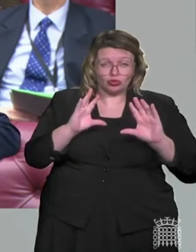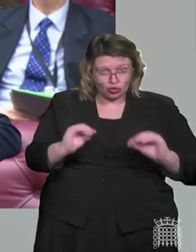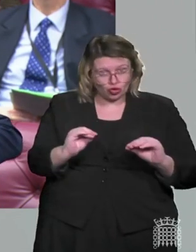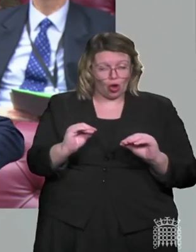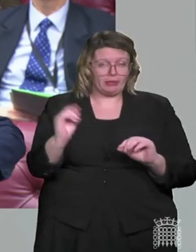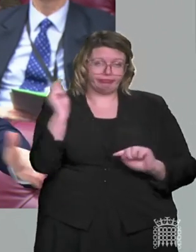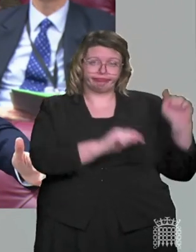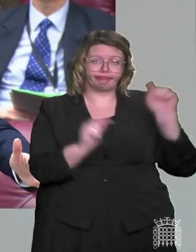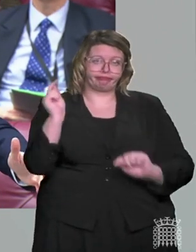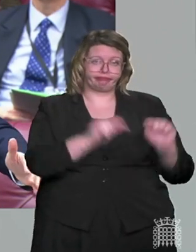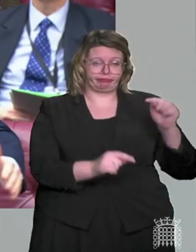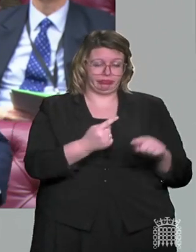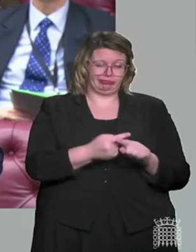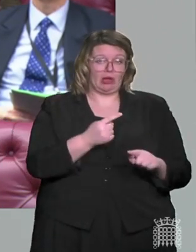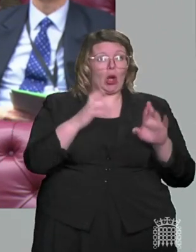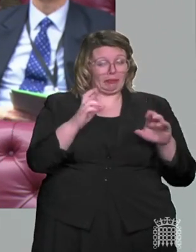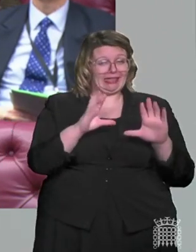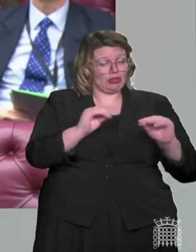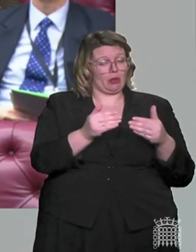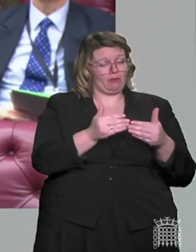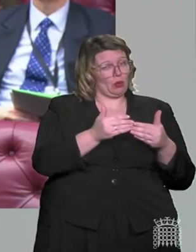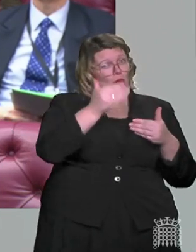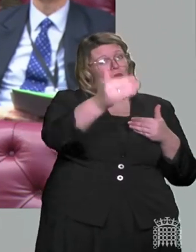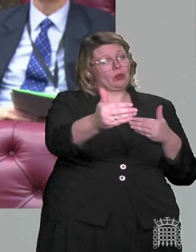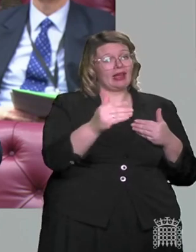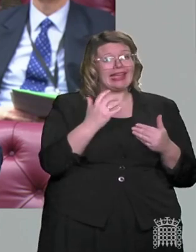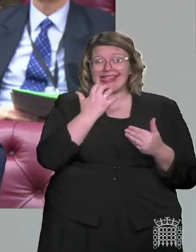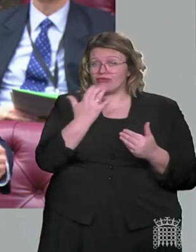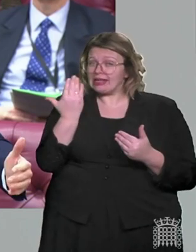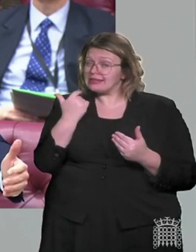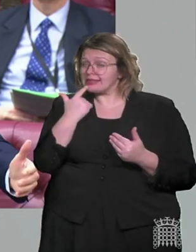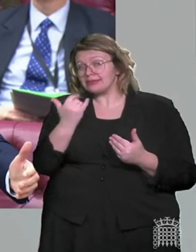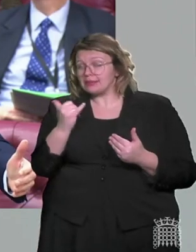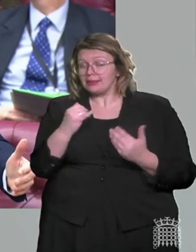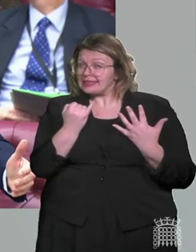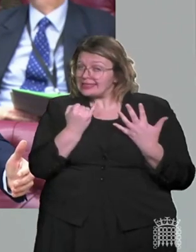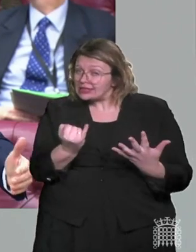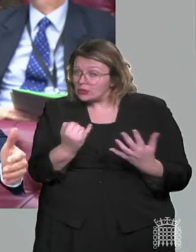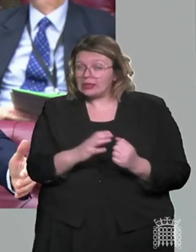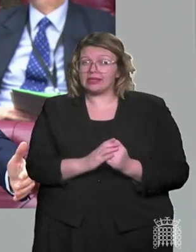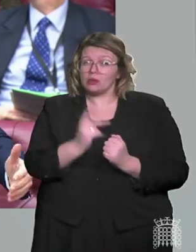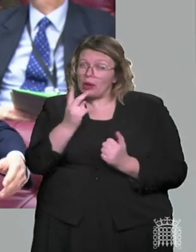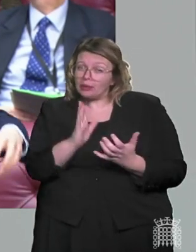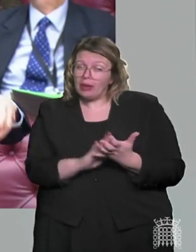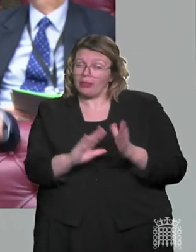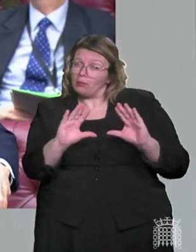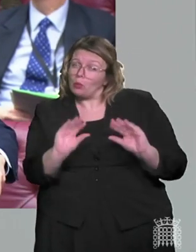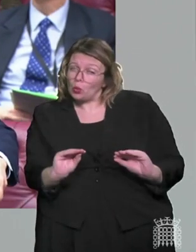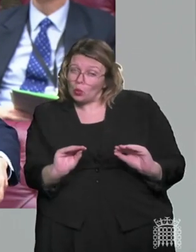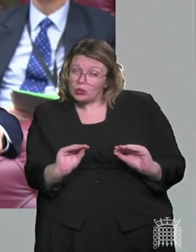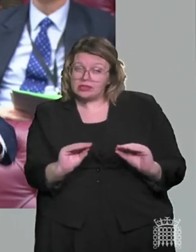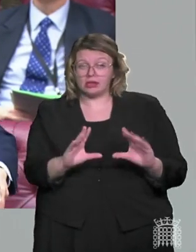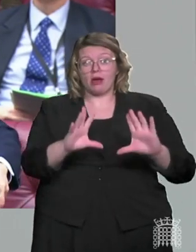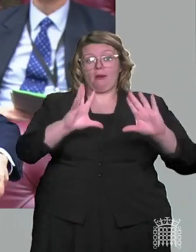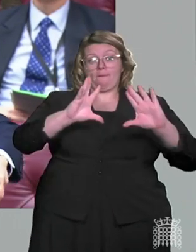that the stop is for as long as possible. I think that Israel was content to offer a month or 6 weeks in terms of a pause. Then we